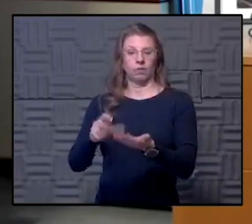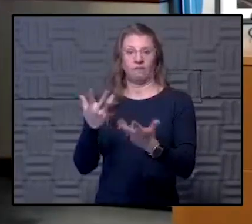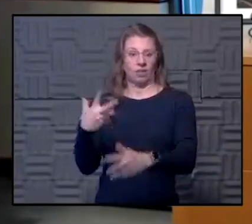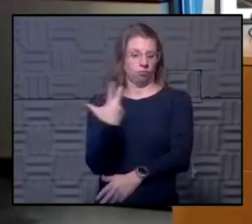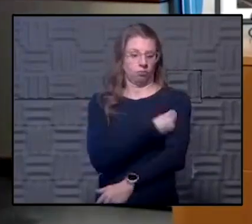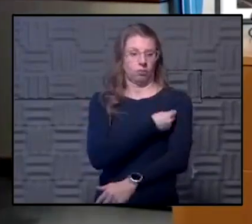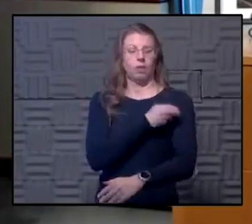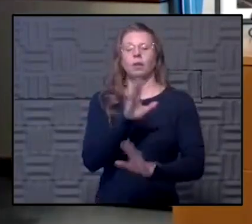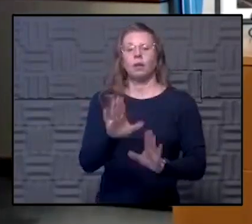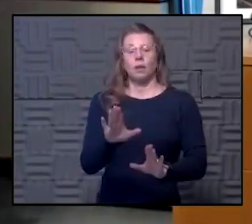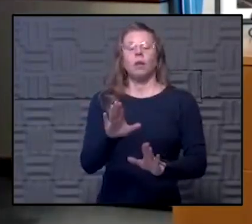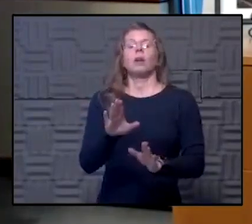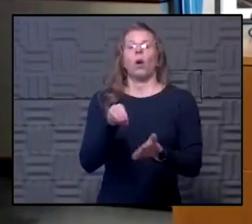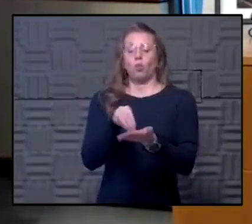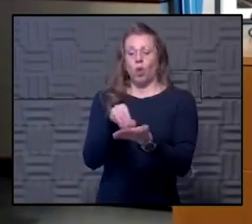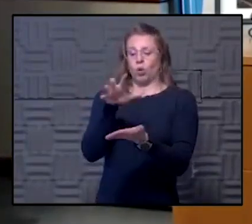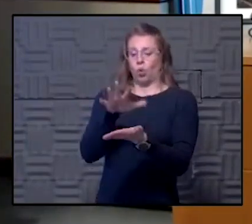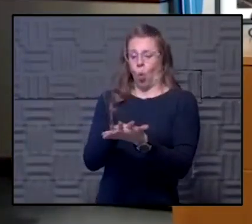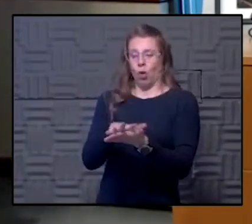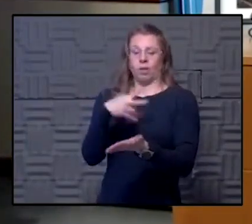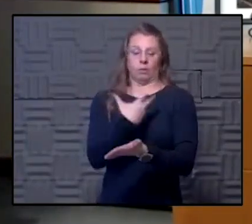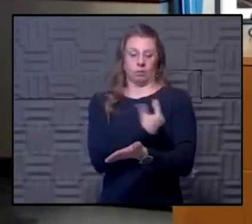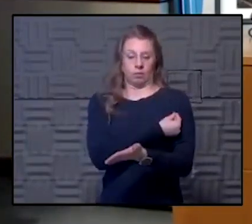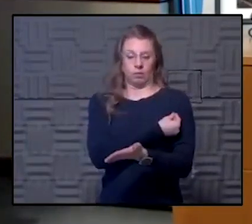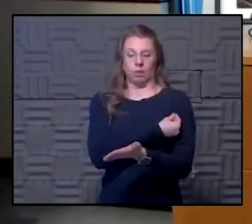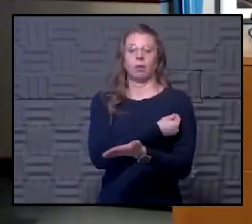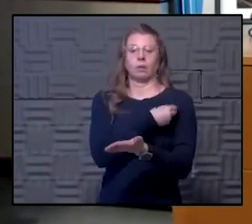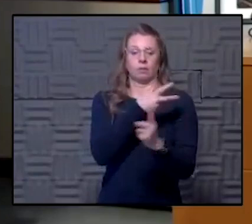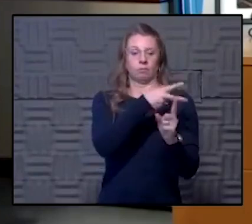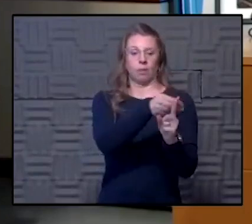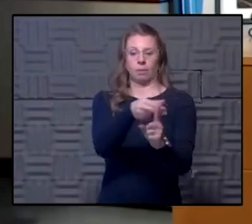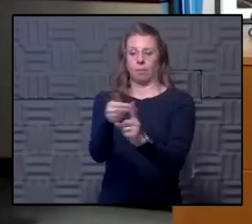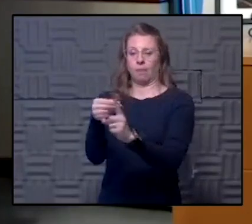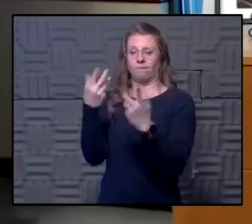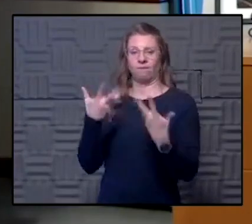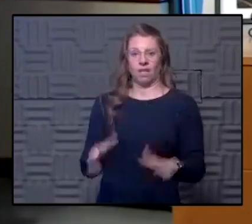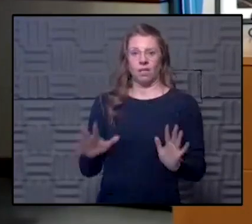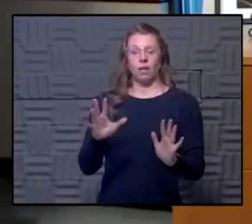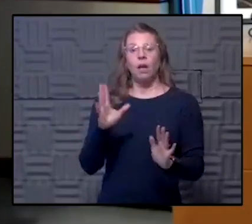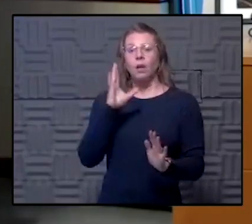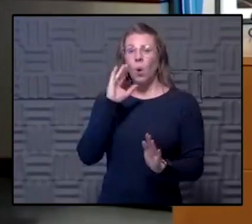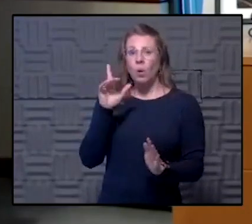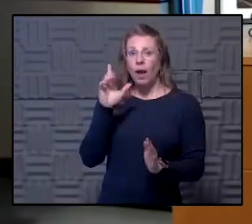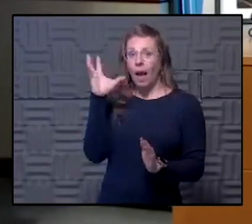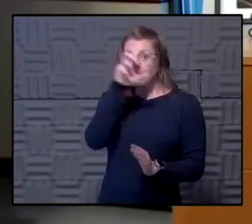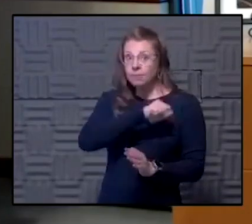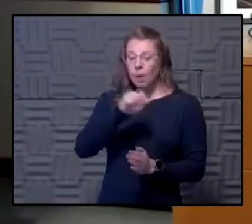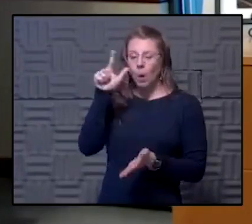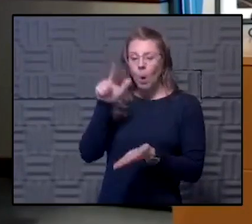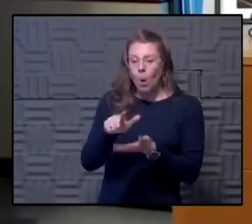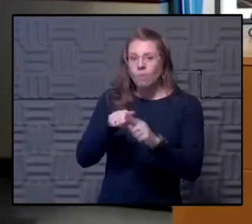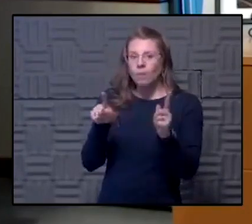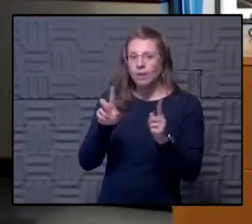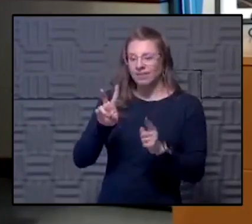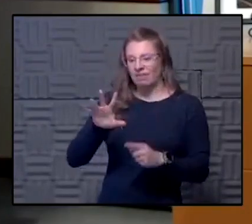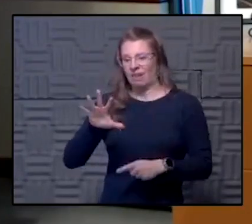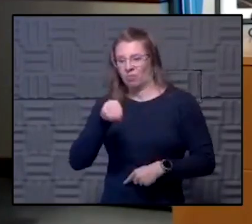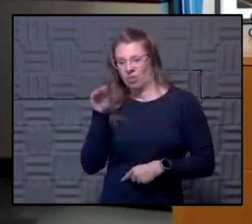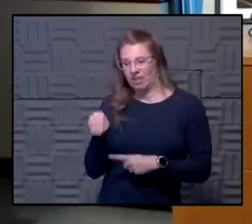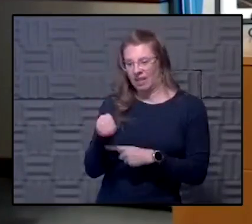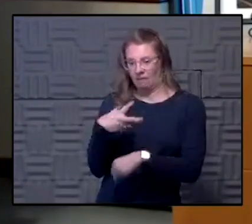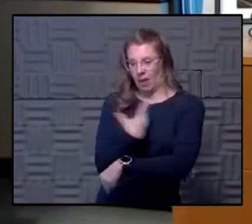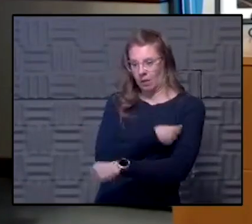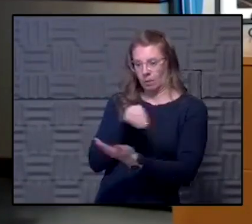me rephrase. They've been recorded as being injected into people. We know that's a low estimate. That's right at 70% of the vaccine